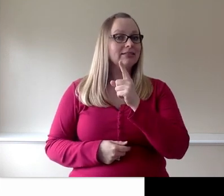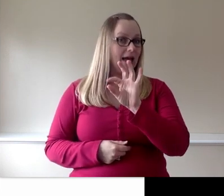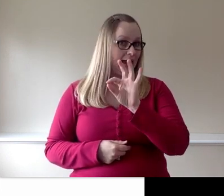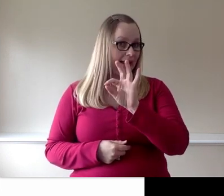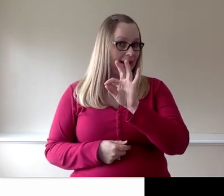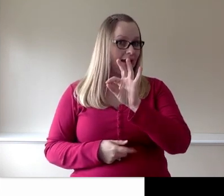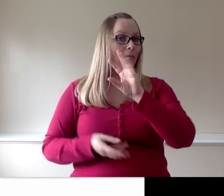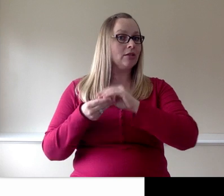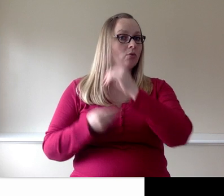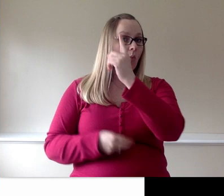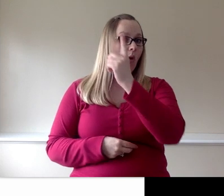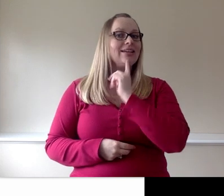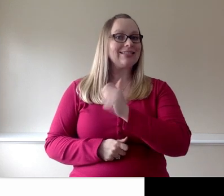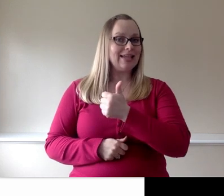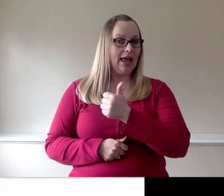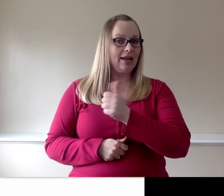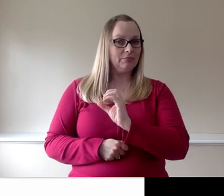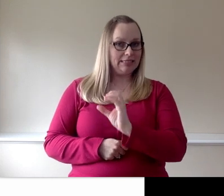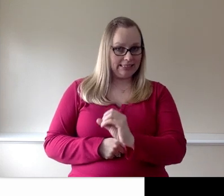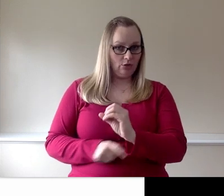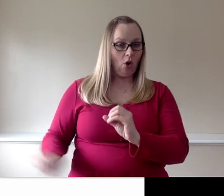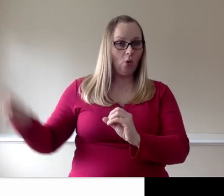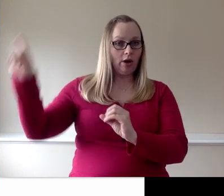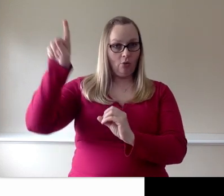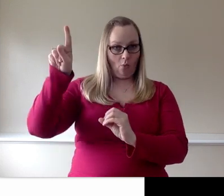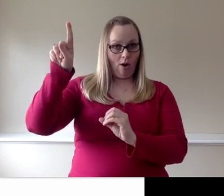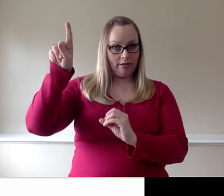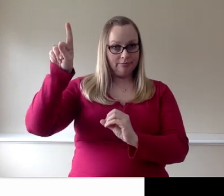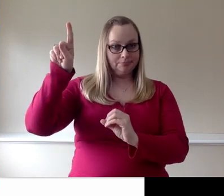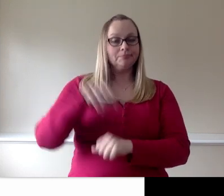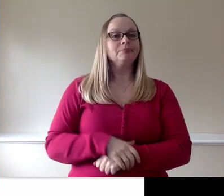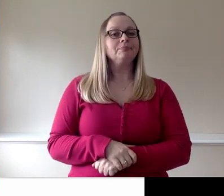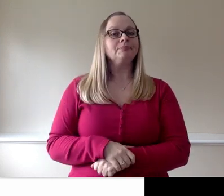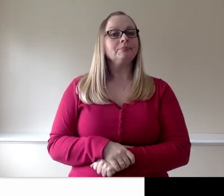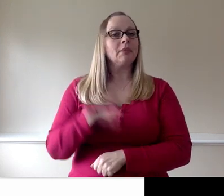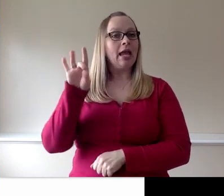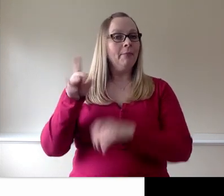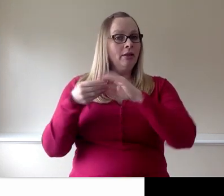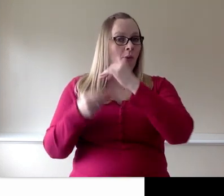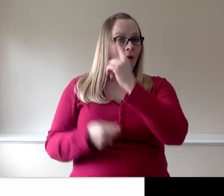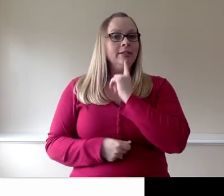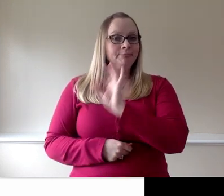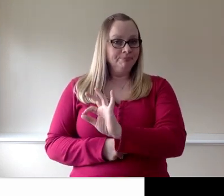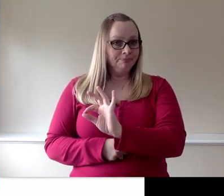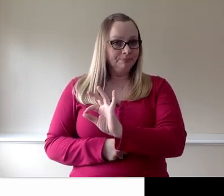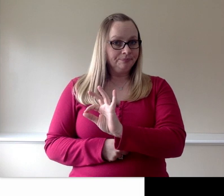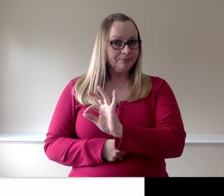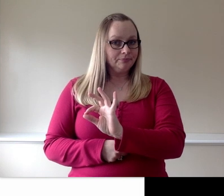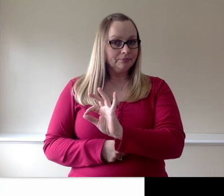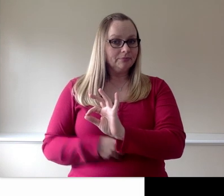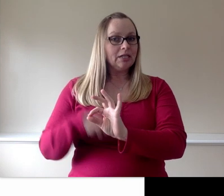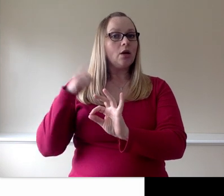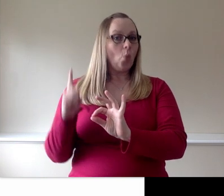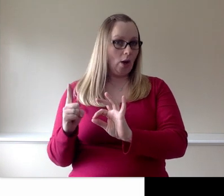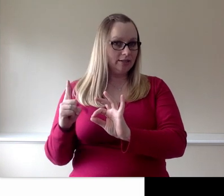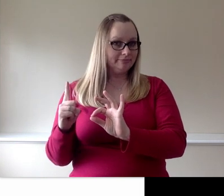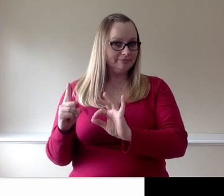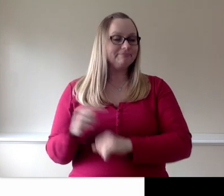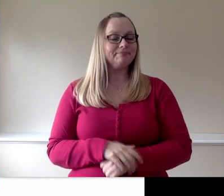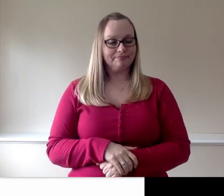9, plus 1 more is 10. I'm going to carry the 1 and put down the 0. 8 plus 1 is 9, and then the